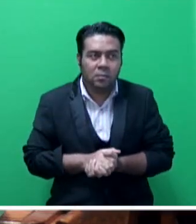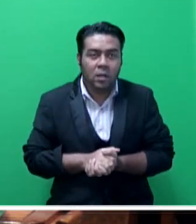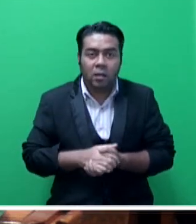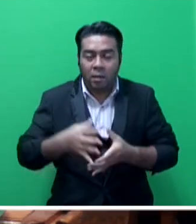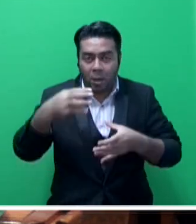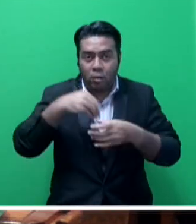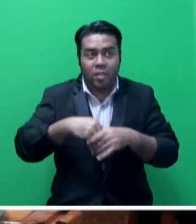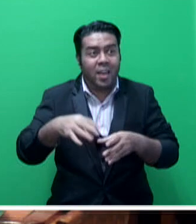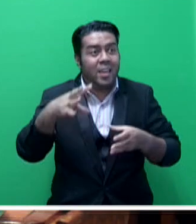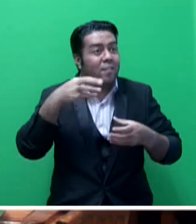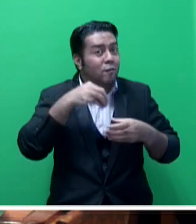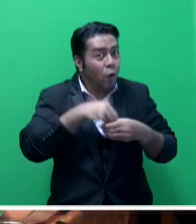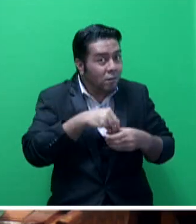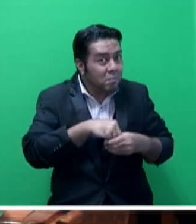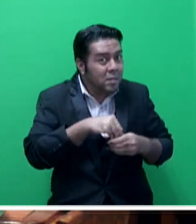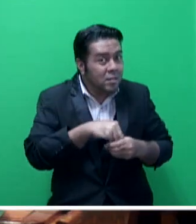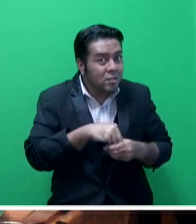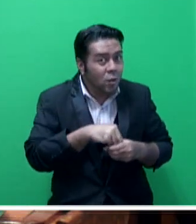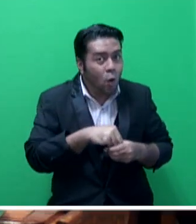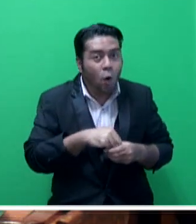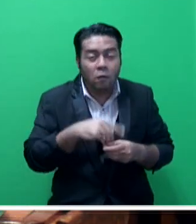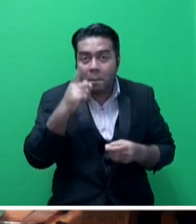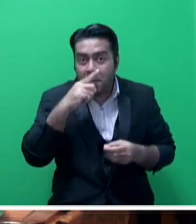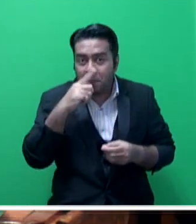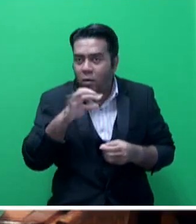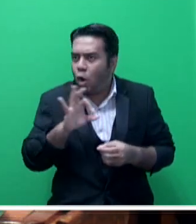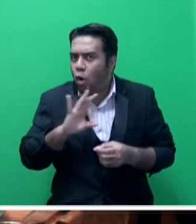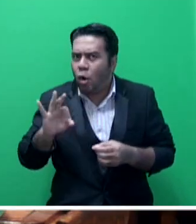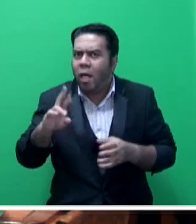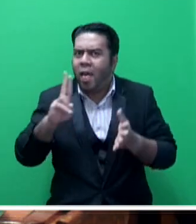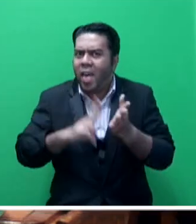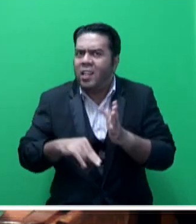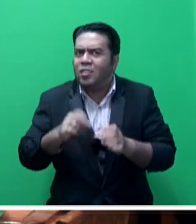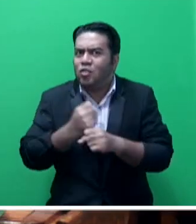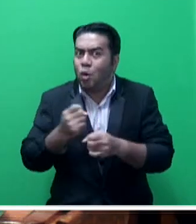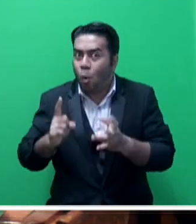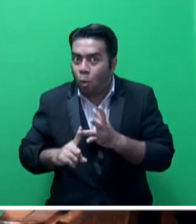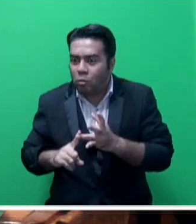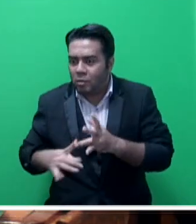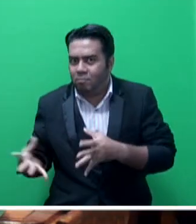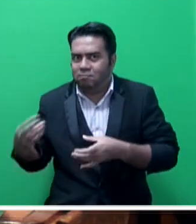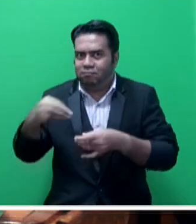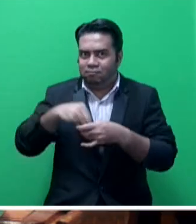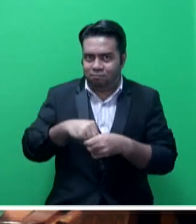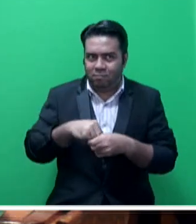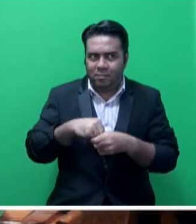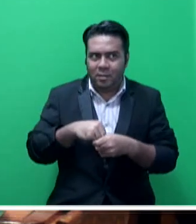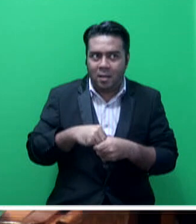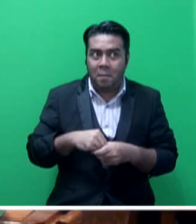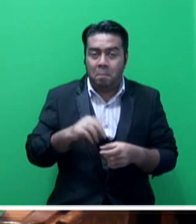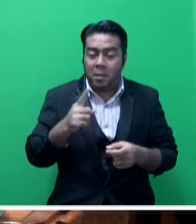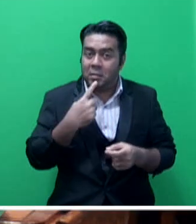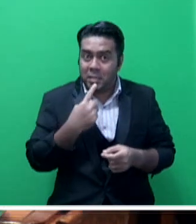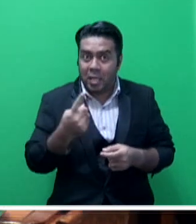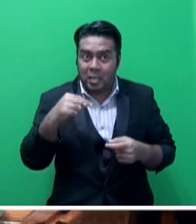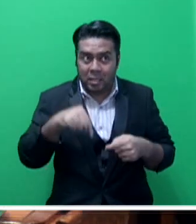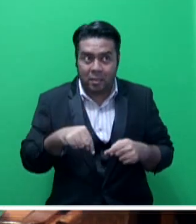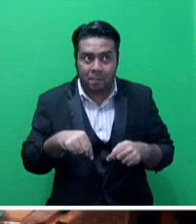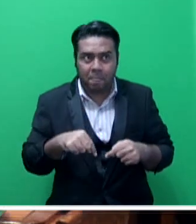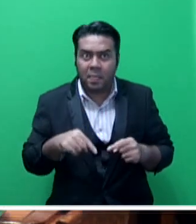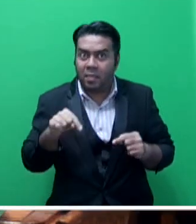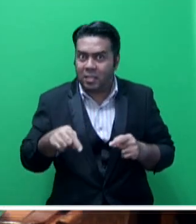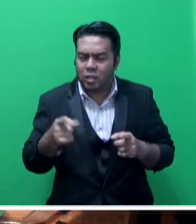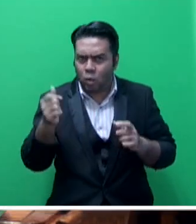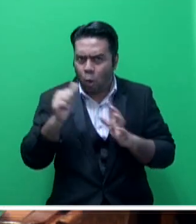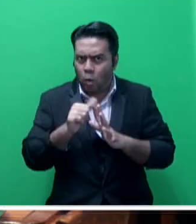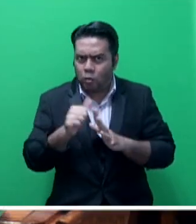involvement of non-government organizations. Perhaps, if I may say here, Mr. Speaker, this is also